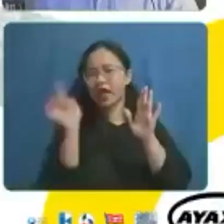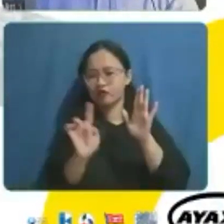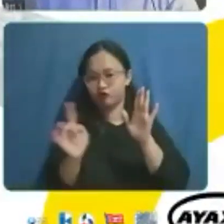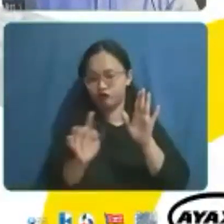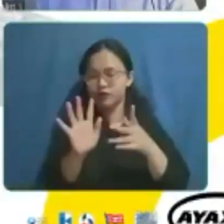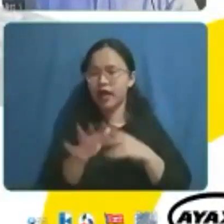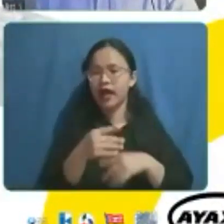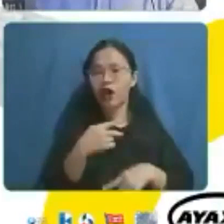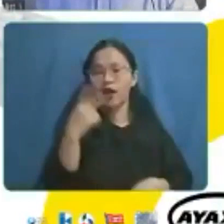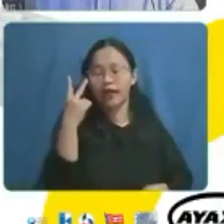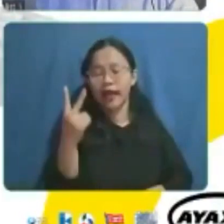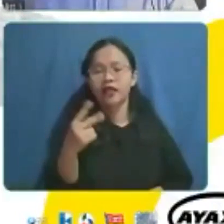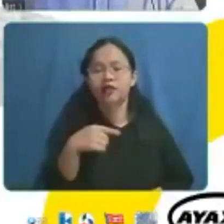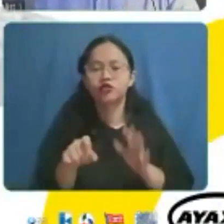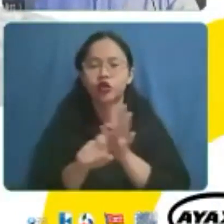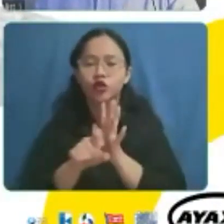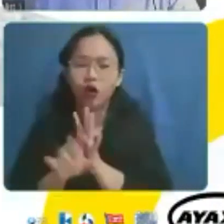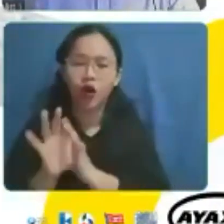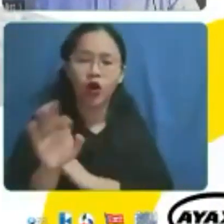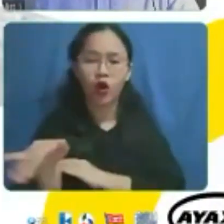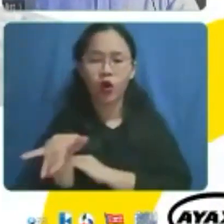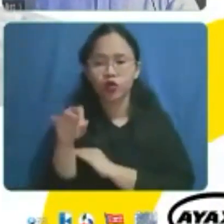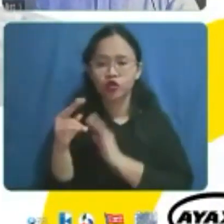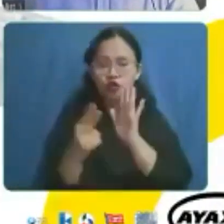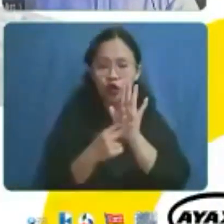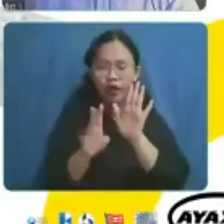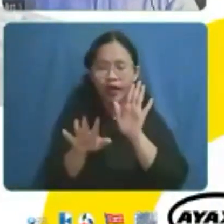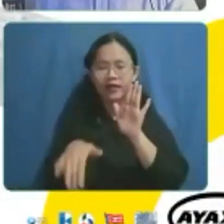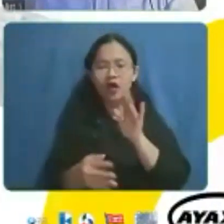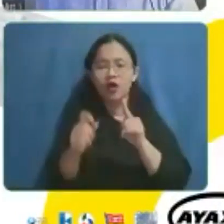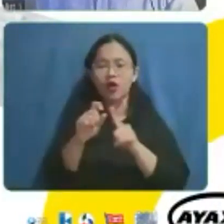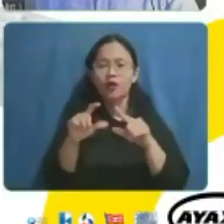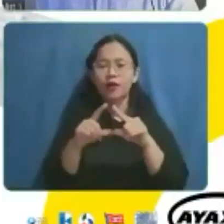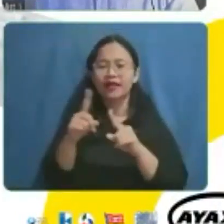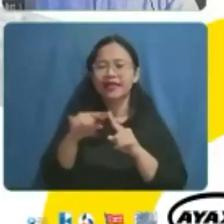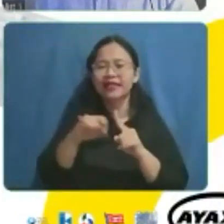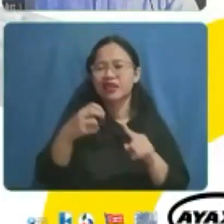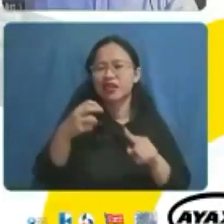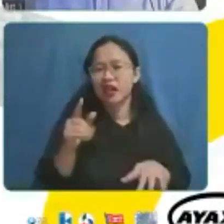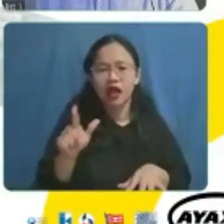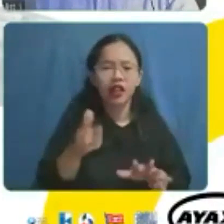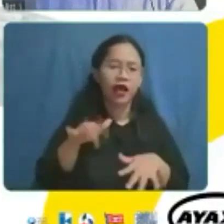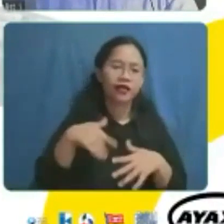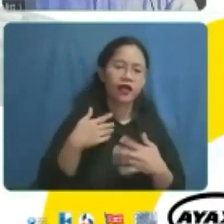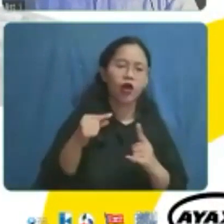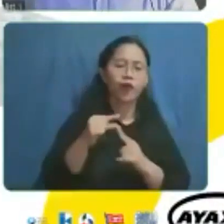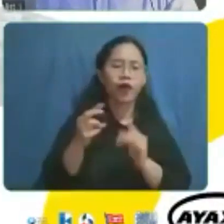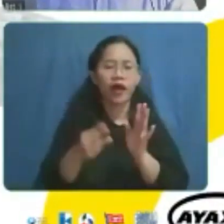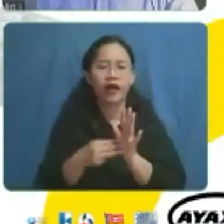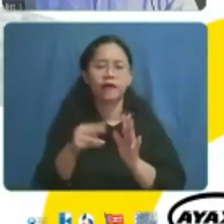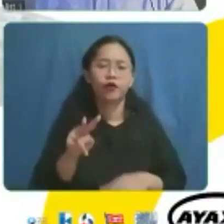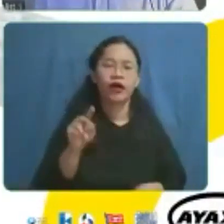or PM2.5, and the numbers 10 and 2.5 refer to the size of the